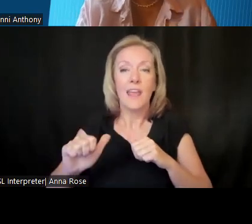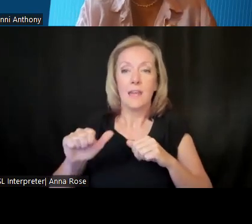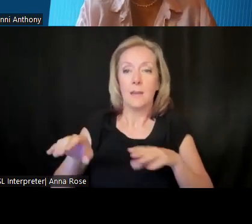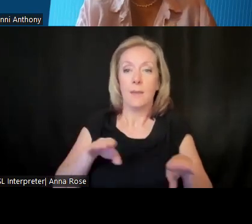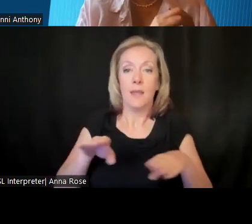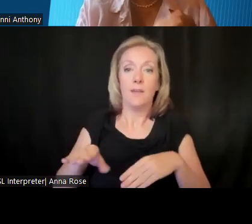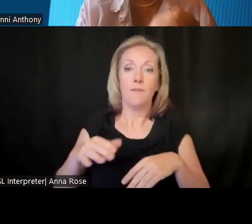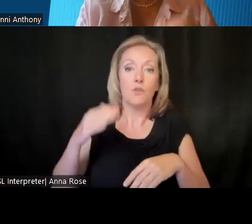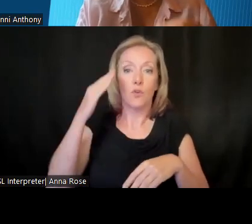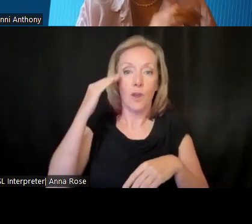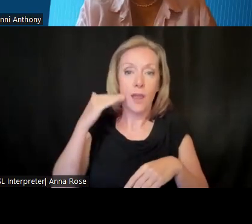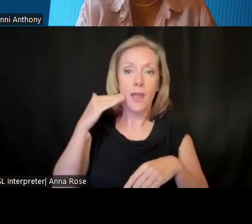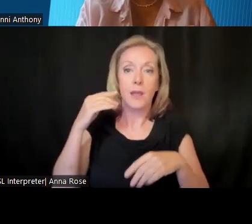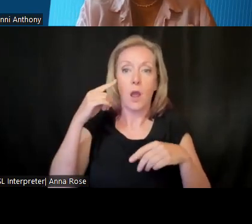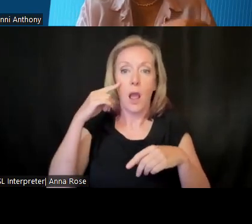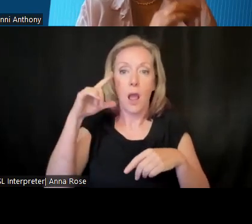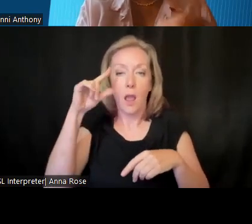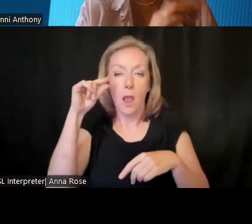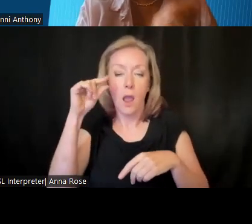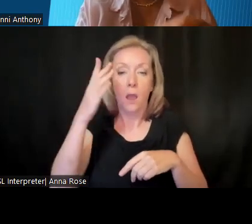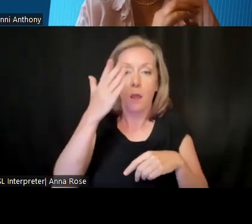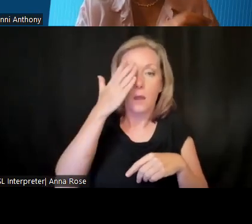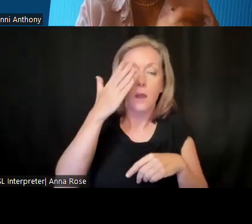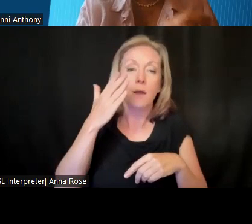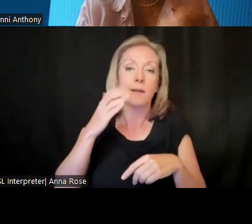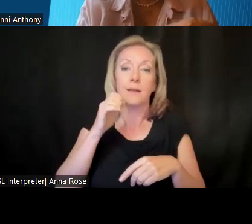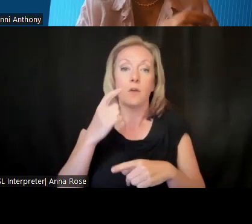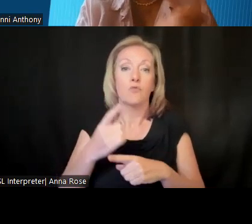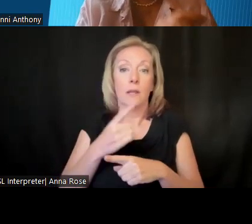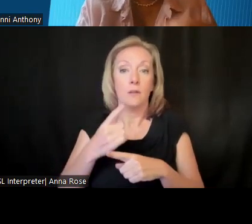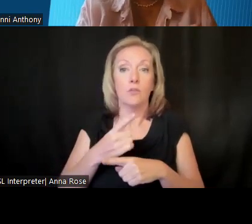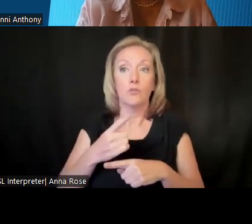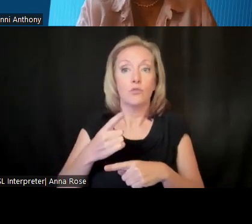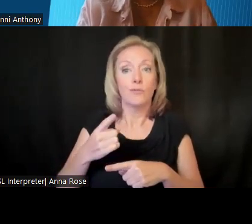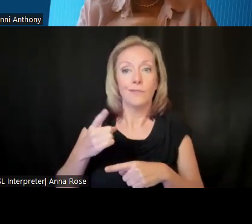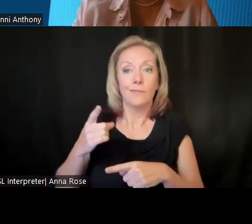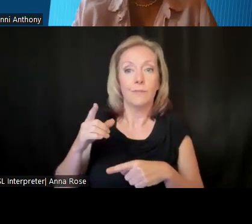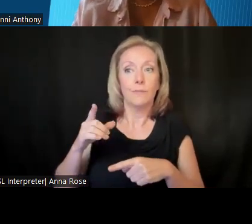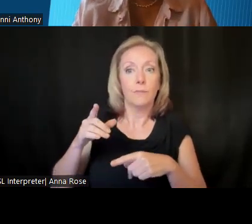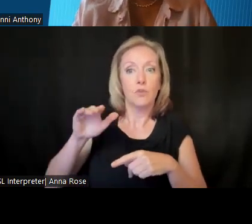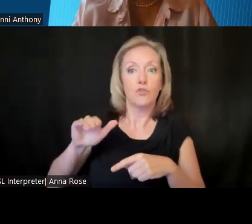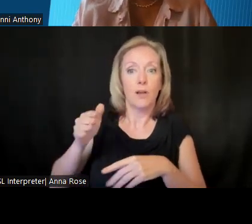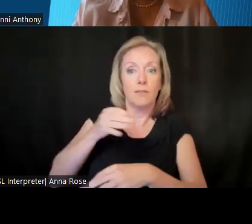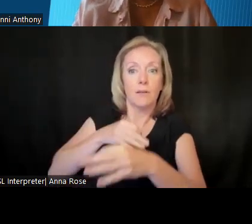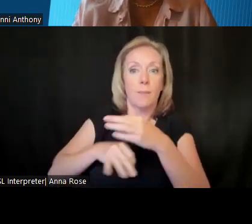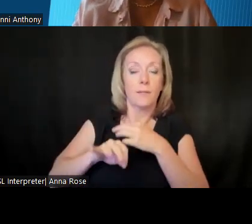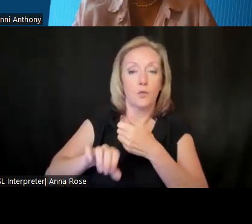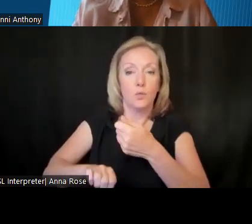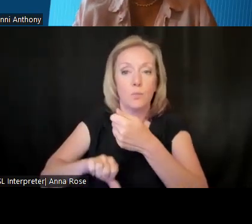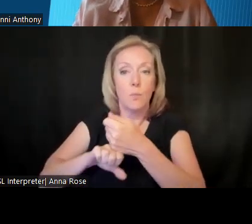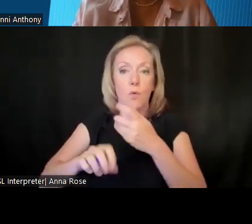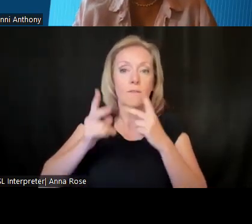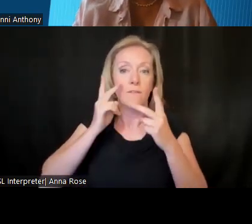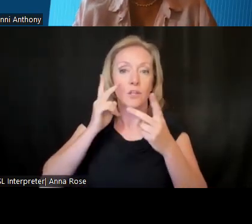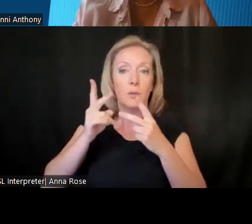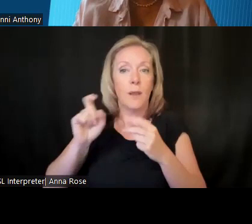eye posture is not typical. The kid's doing what he needs to do, has figured something out, but we want to investigate it because